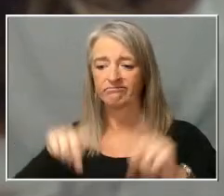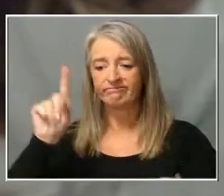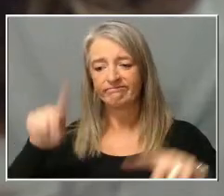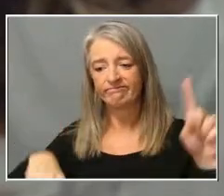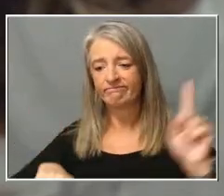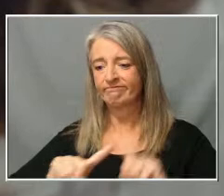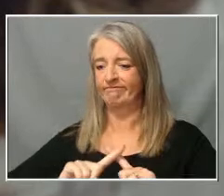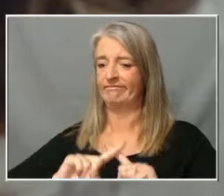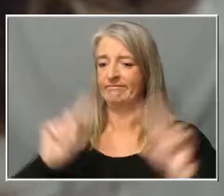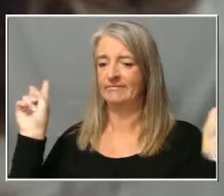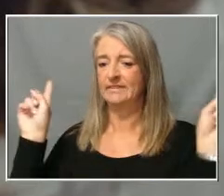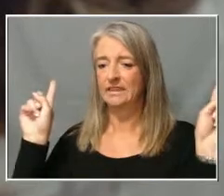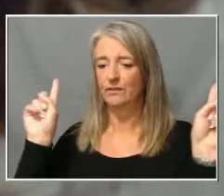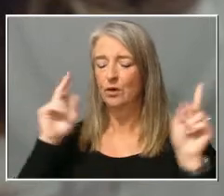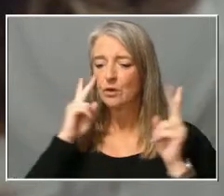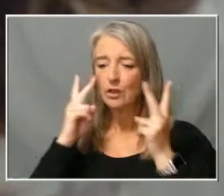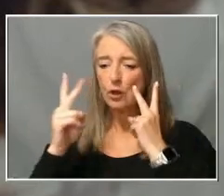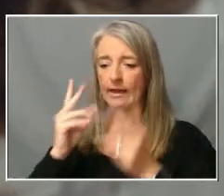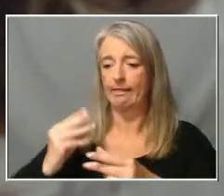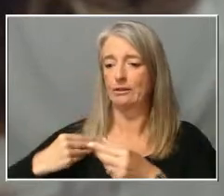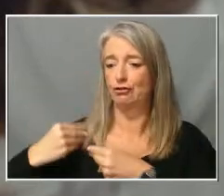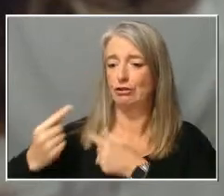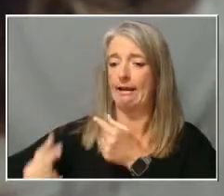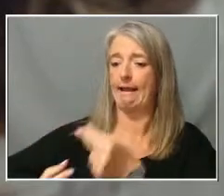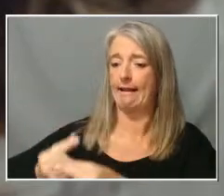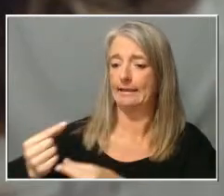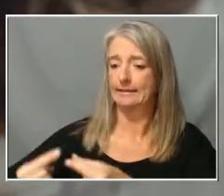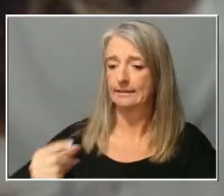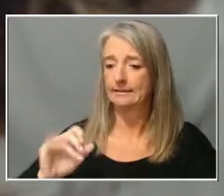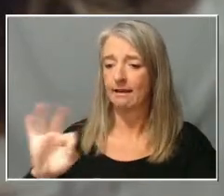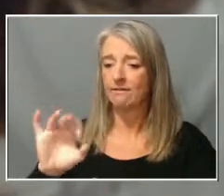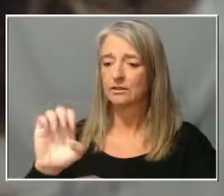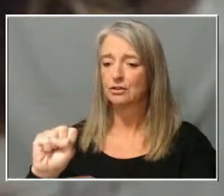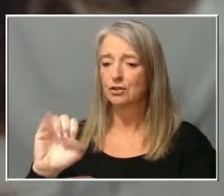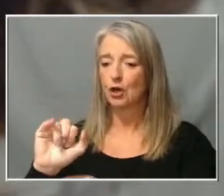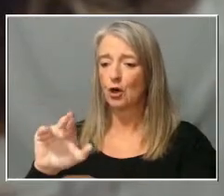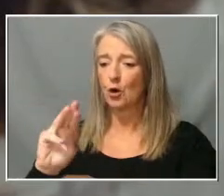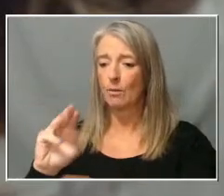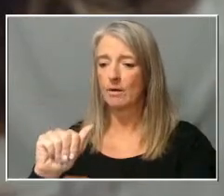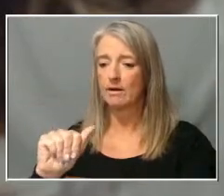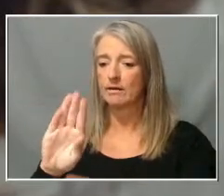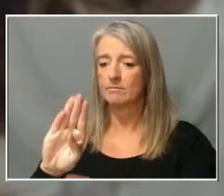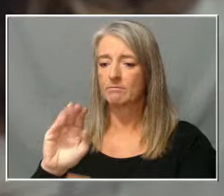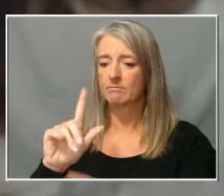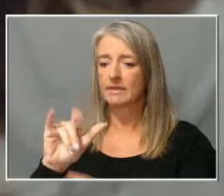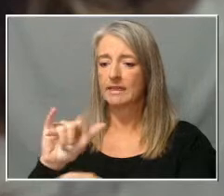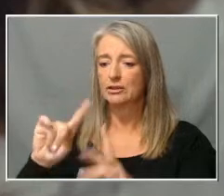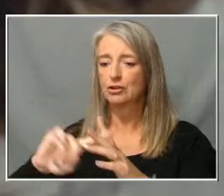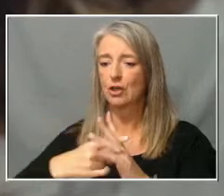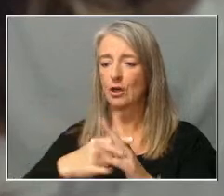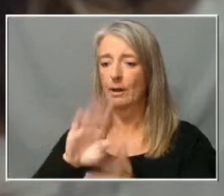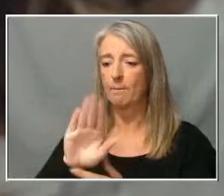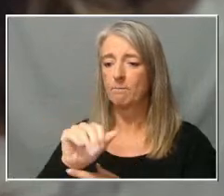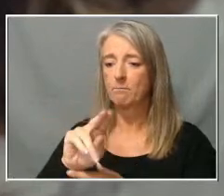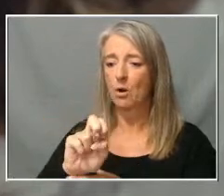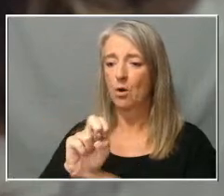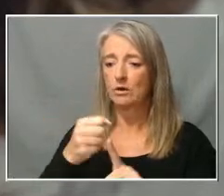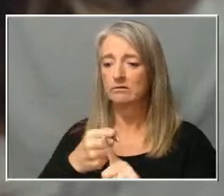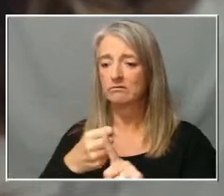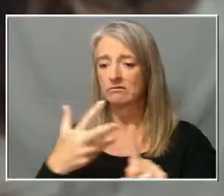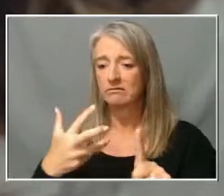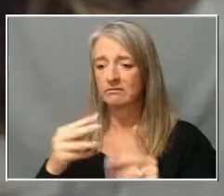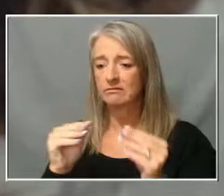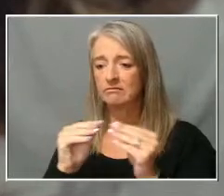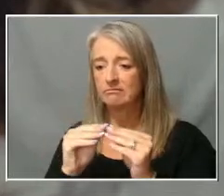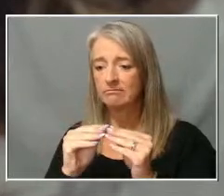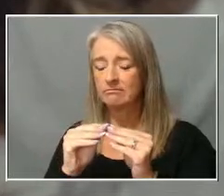at the genetics of Ewing sarcoma itself. Billy started in his bone, but then extended beyond the bone, compromising